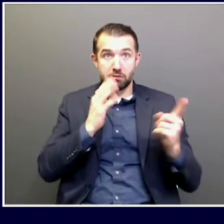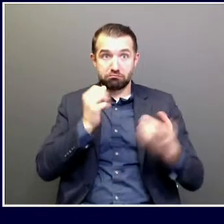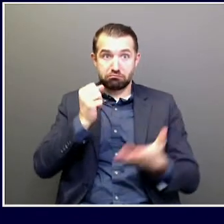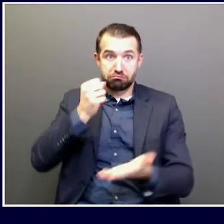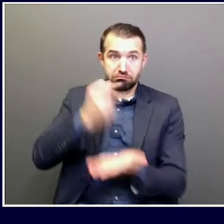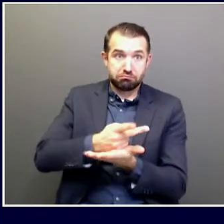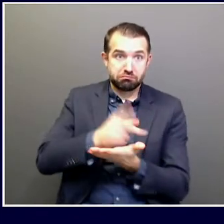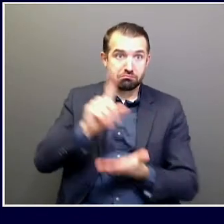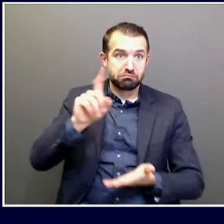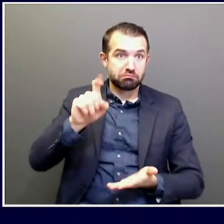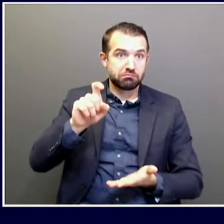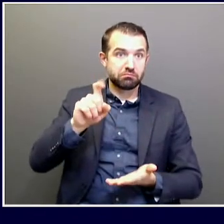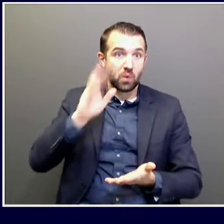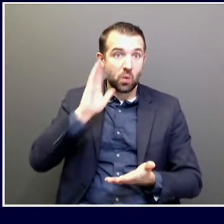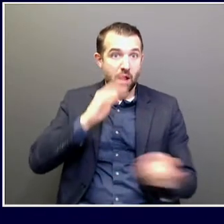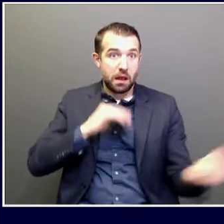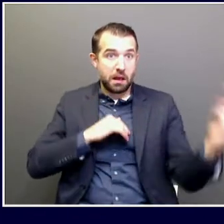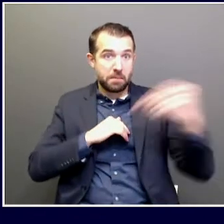happening around the country right now?